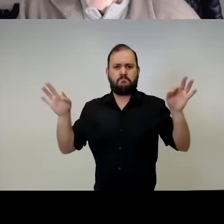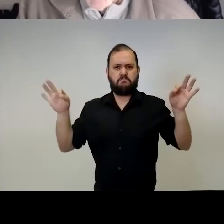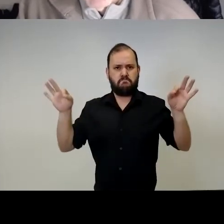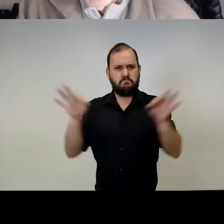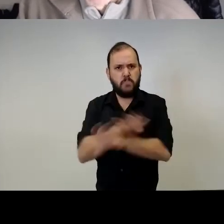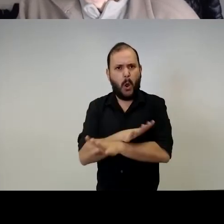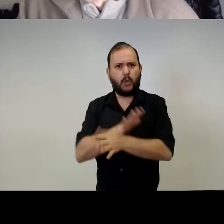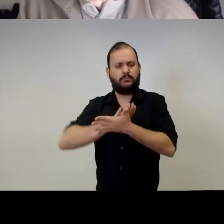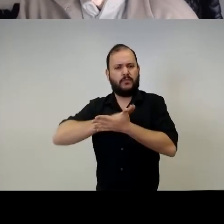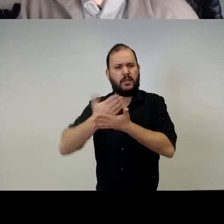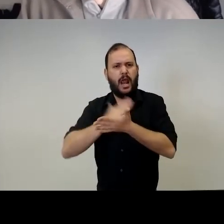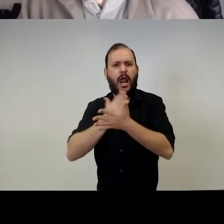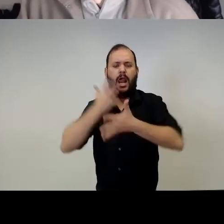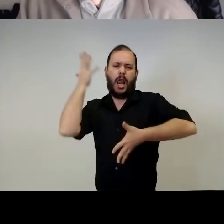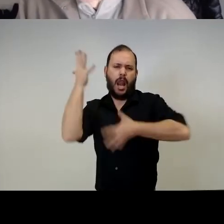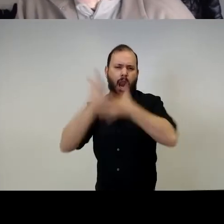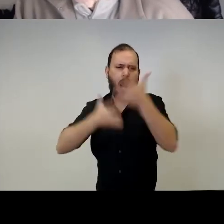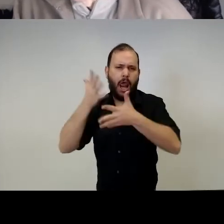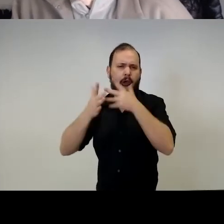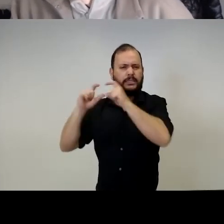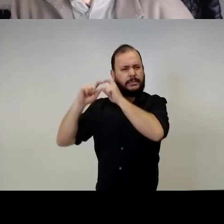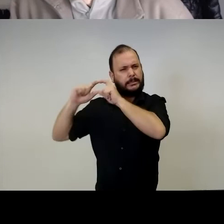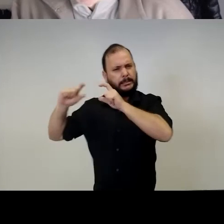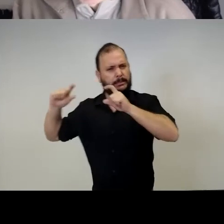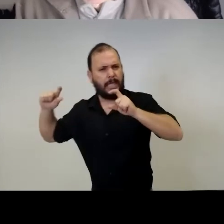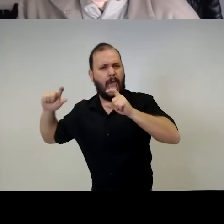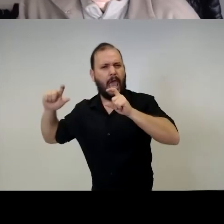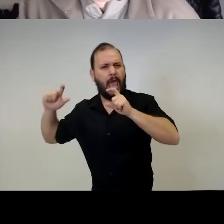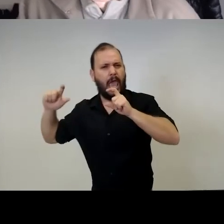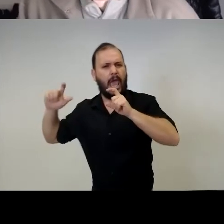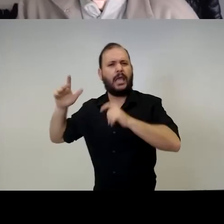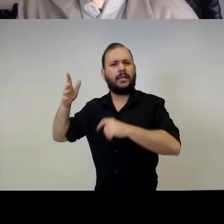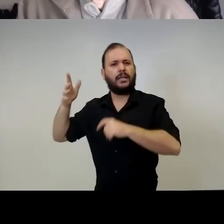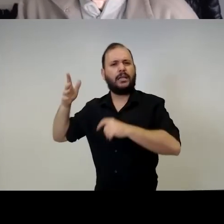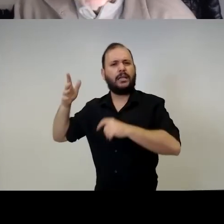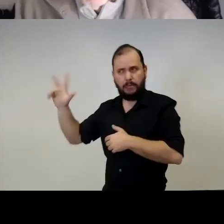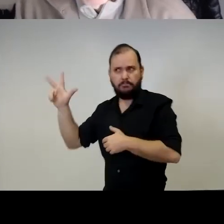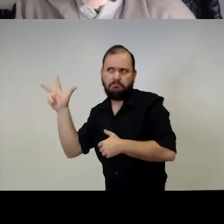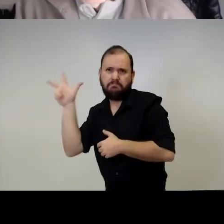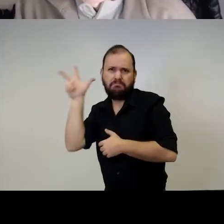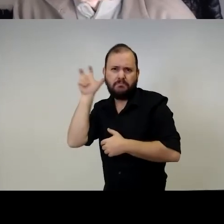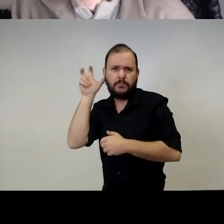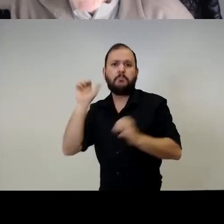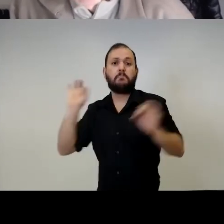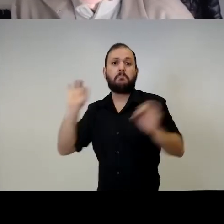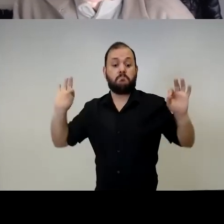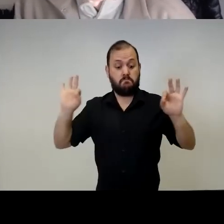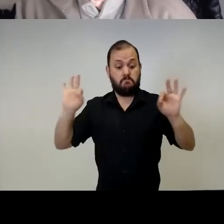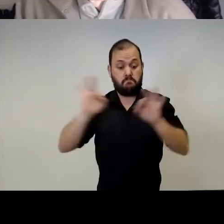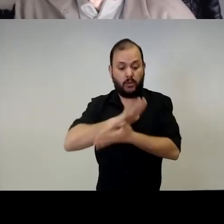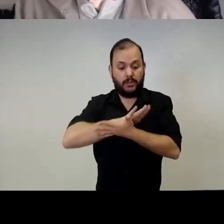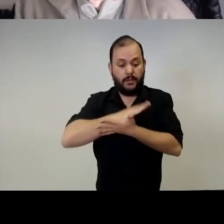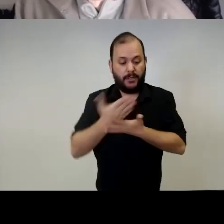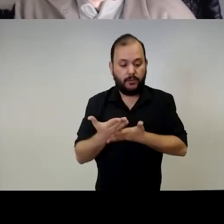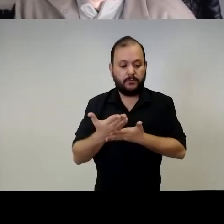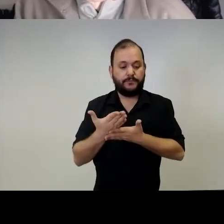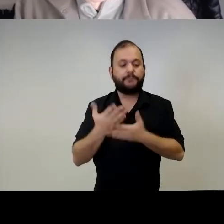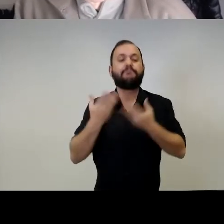one sentence when the speaker was well into the next sentence, you missed something in the next